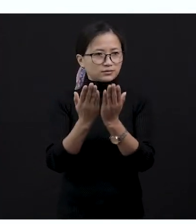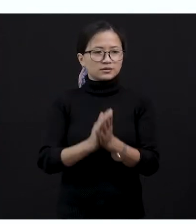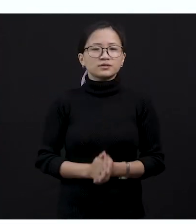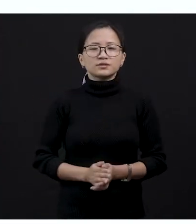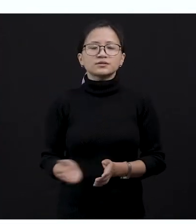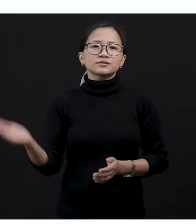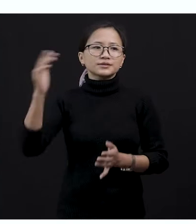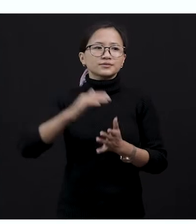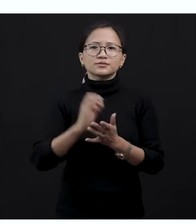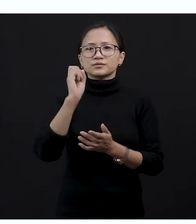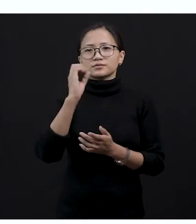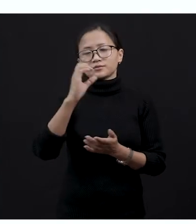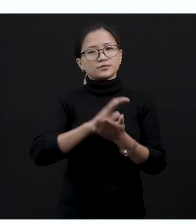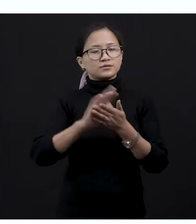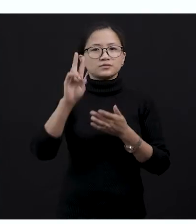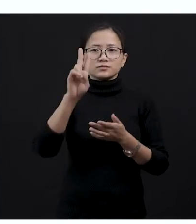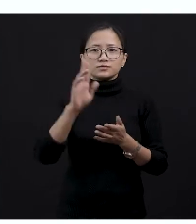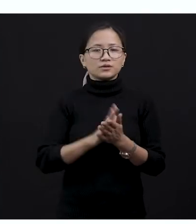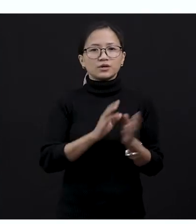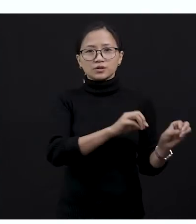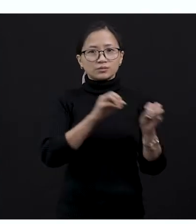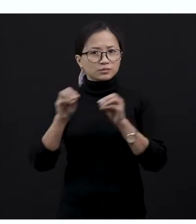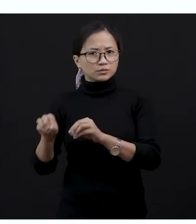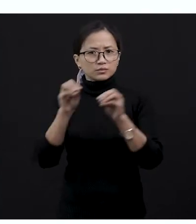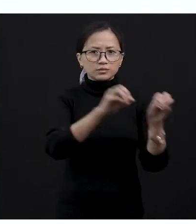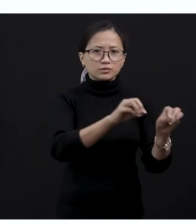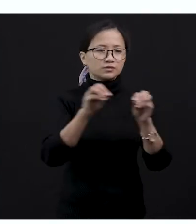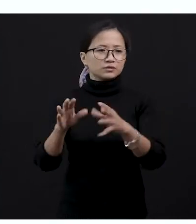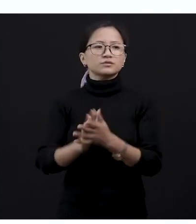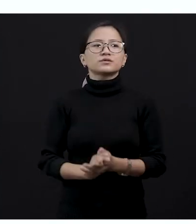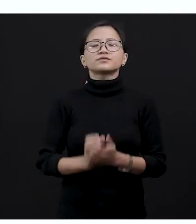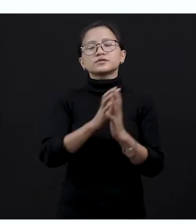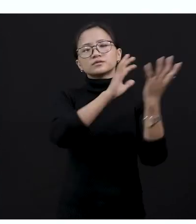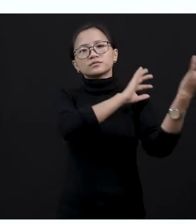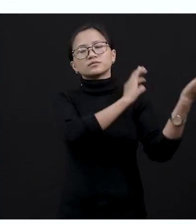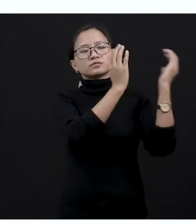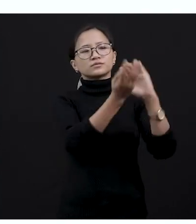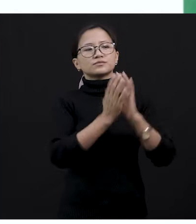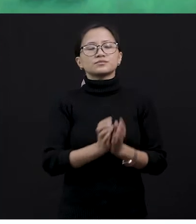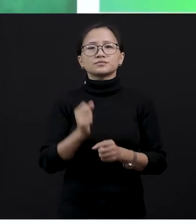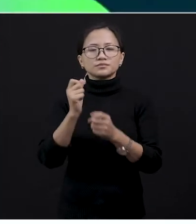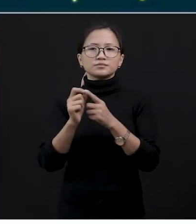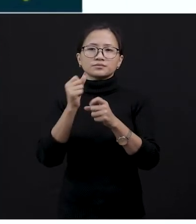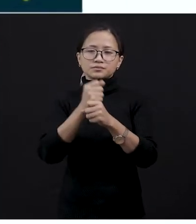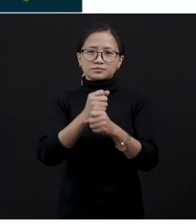that is from chapter 2, Motions of the Earth, page number 11.